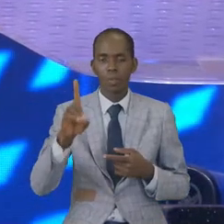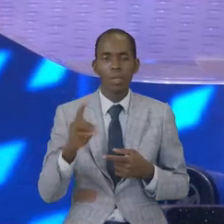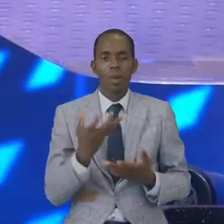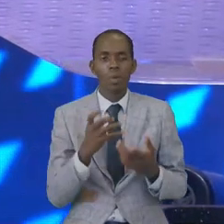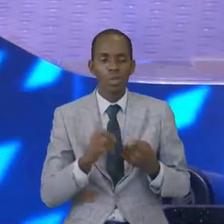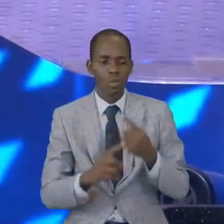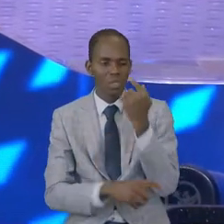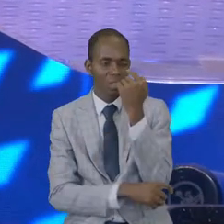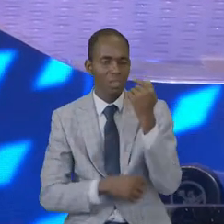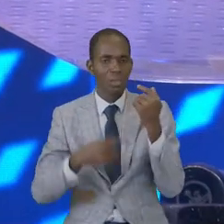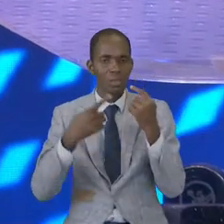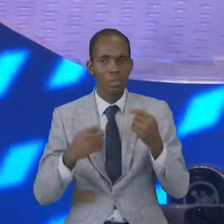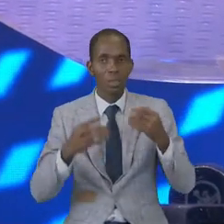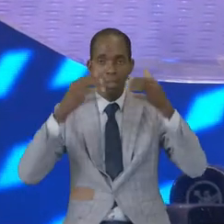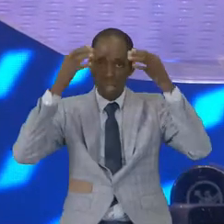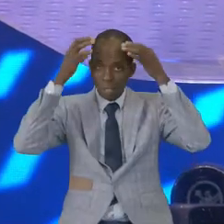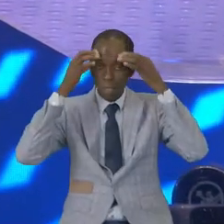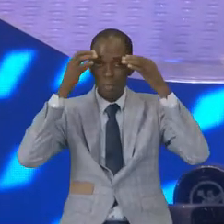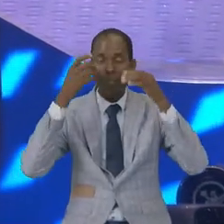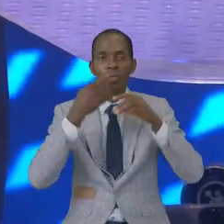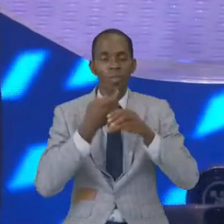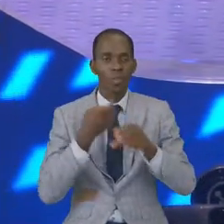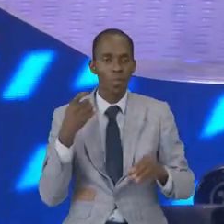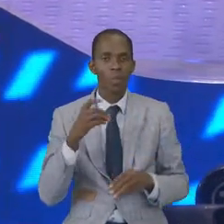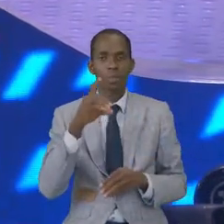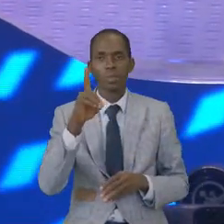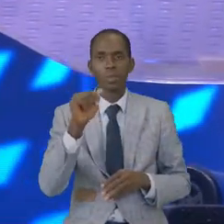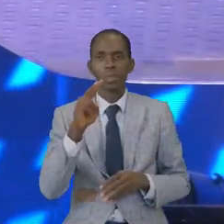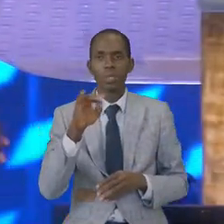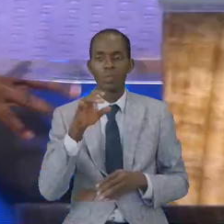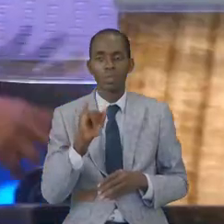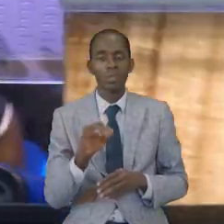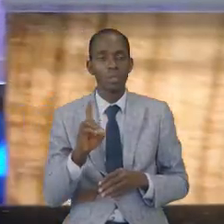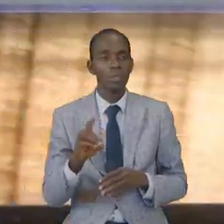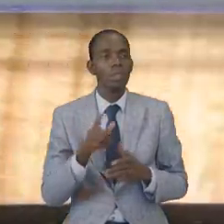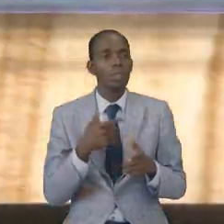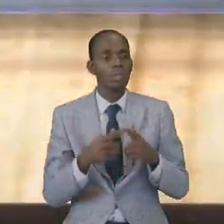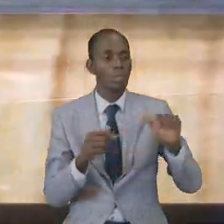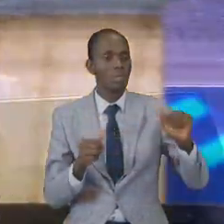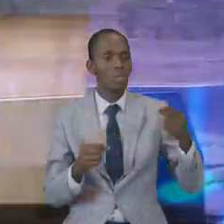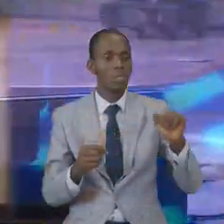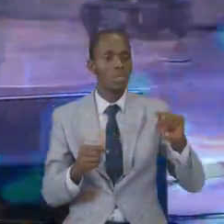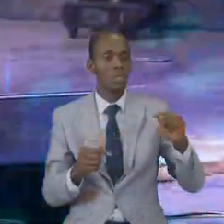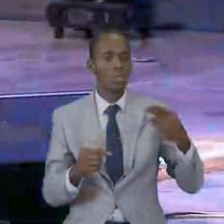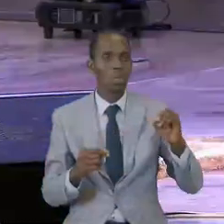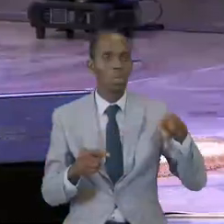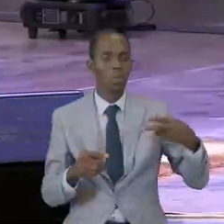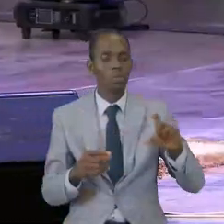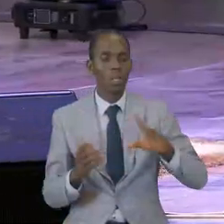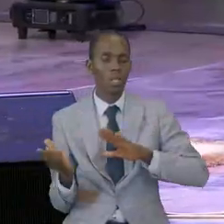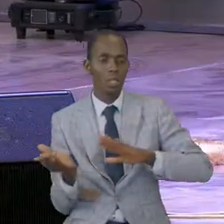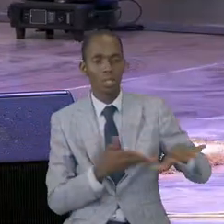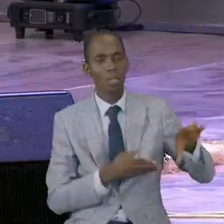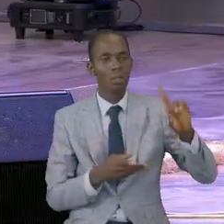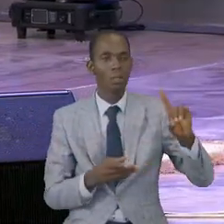steal the crown from David, Ahithophel shifted and went to